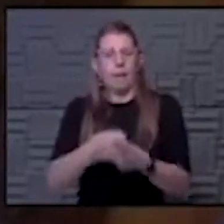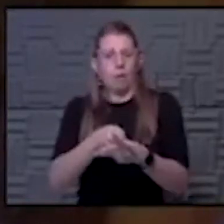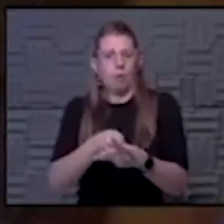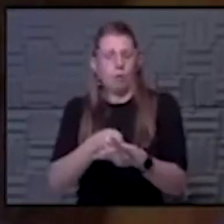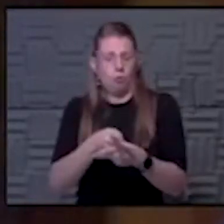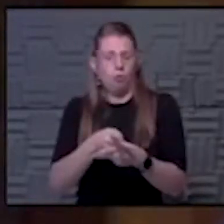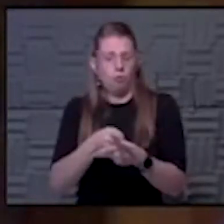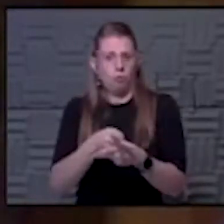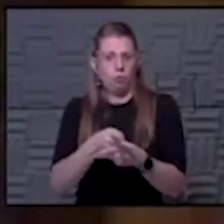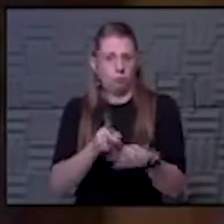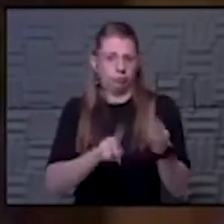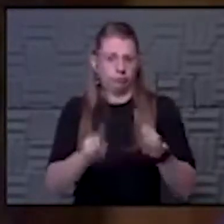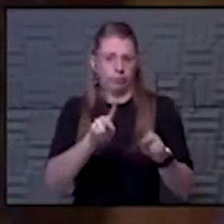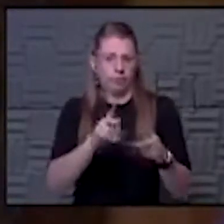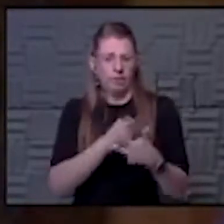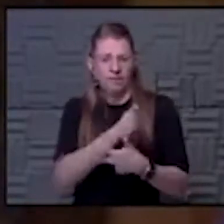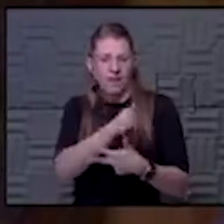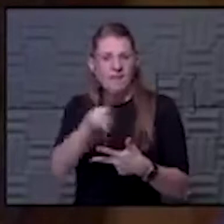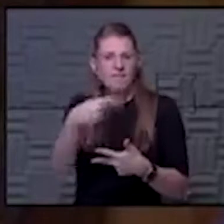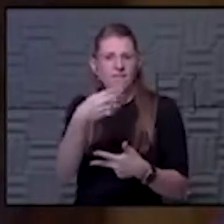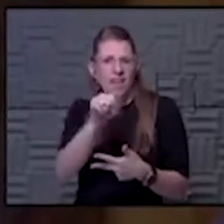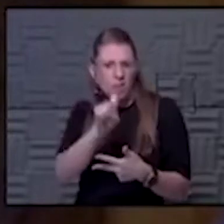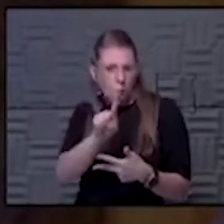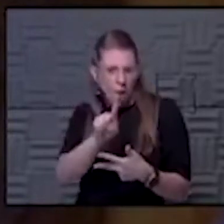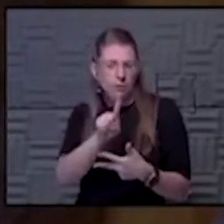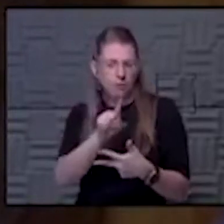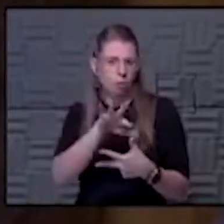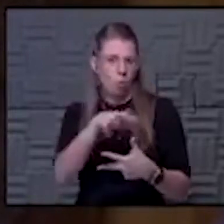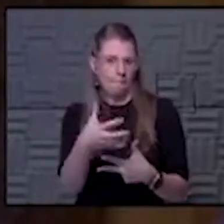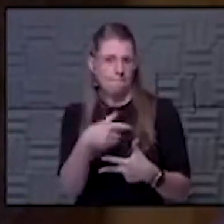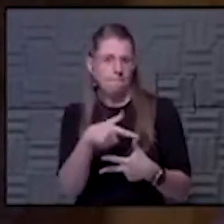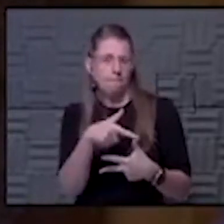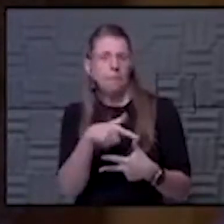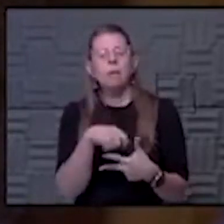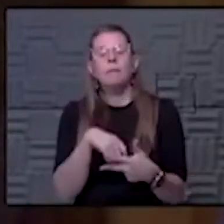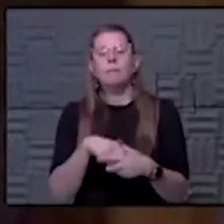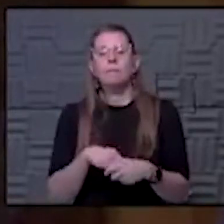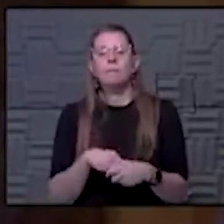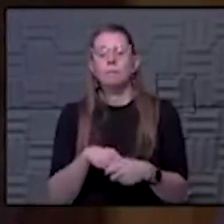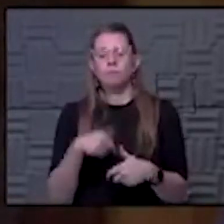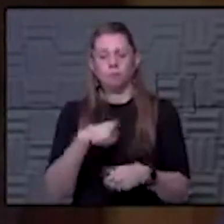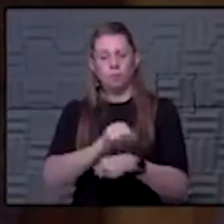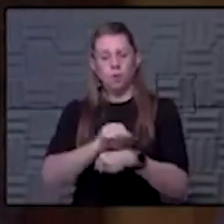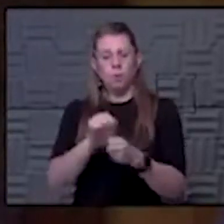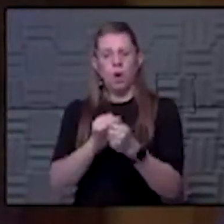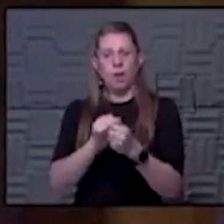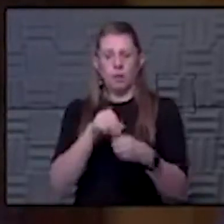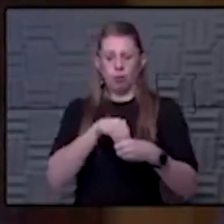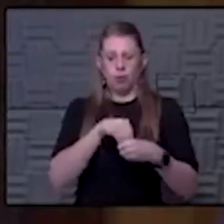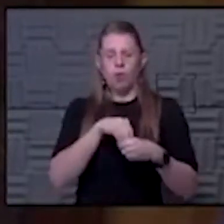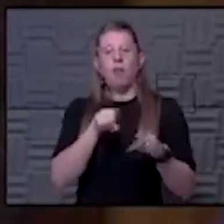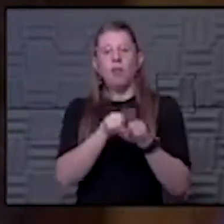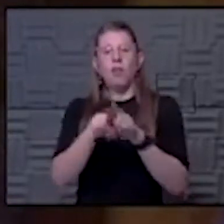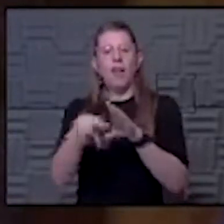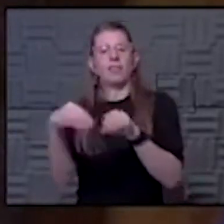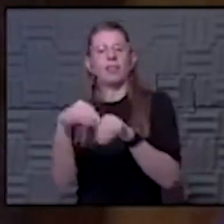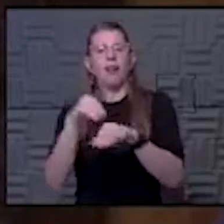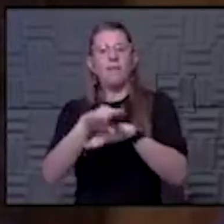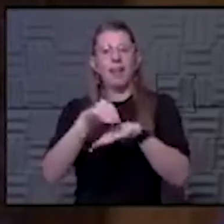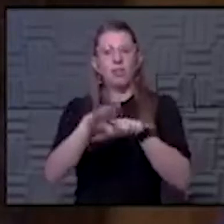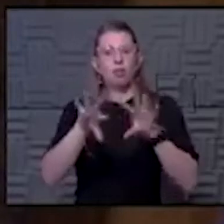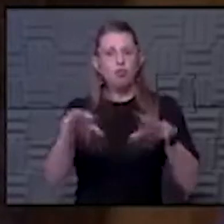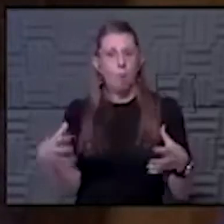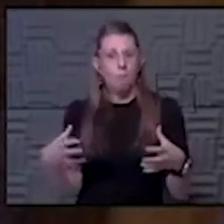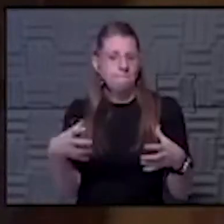Those are the phase 1 groups, and we're working now with our internal and external advisory groups